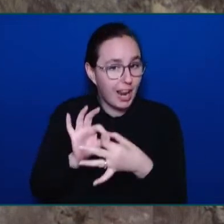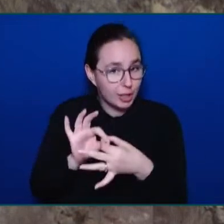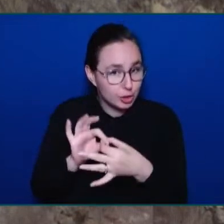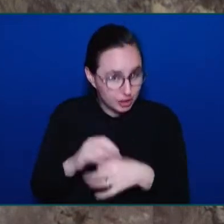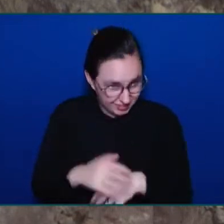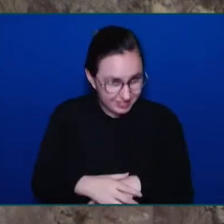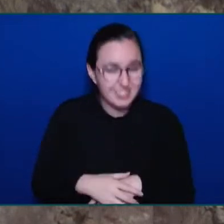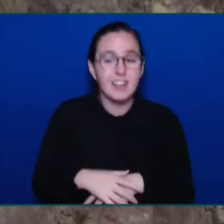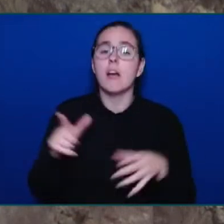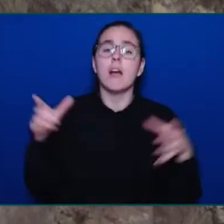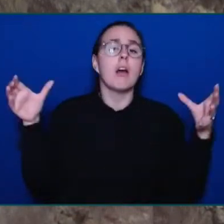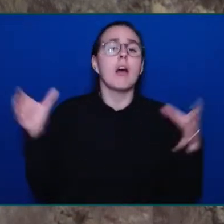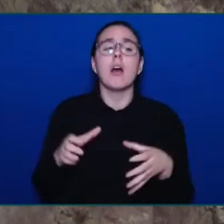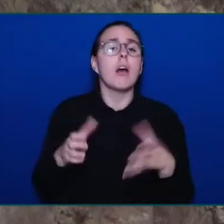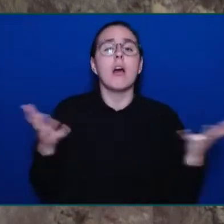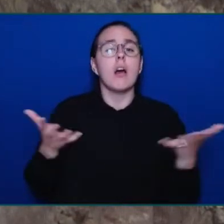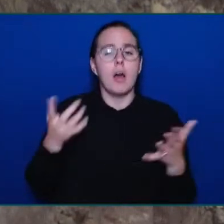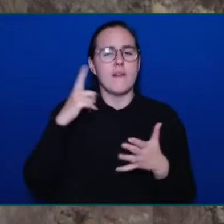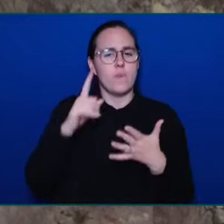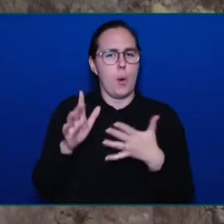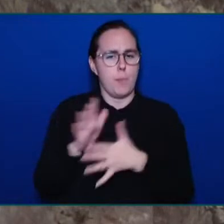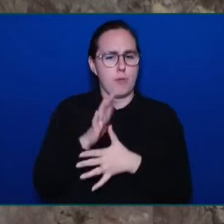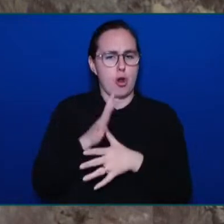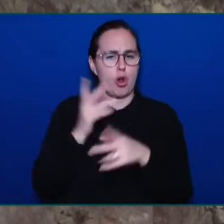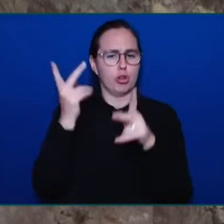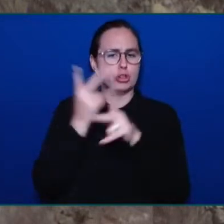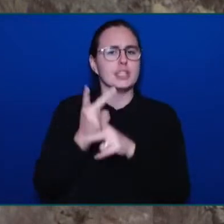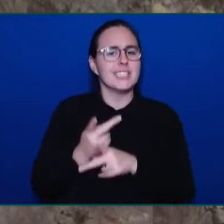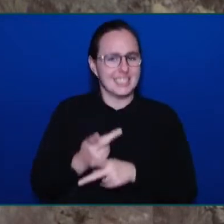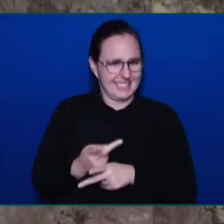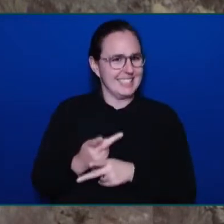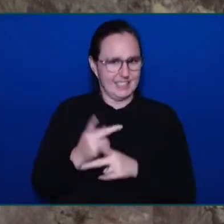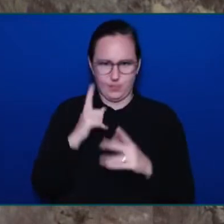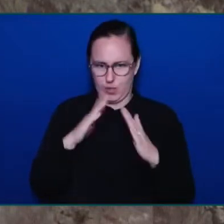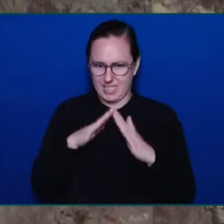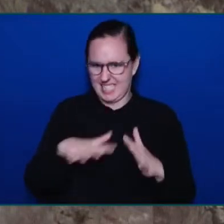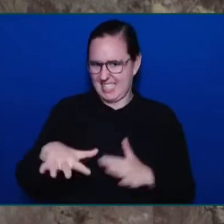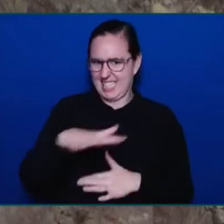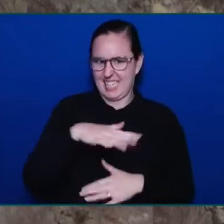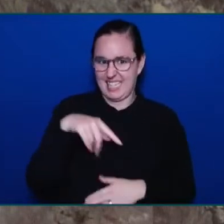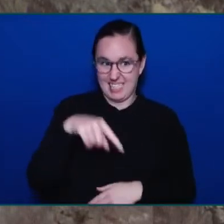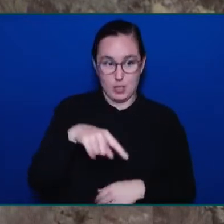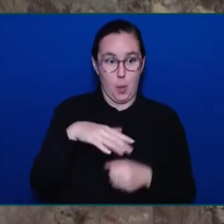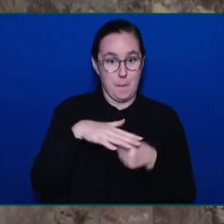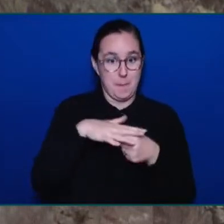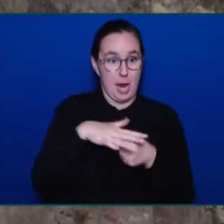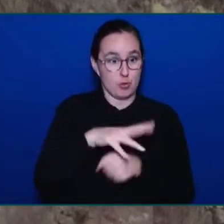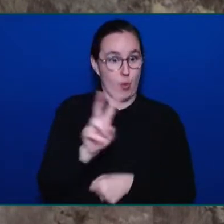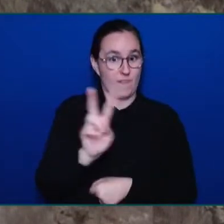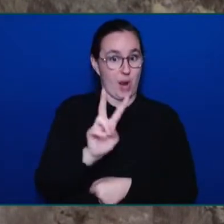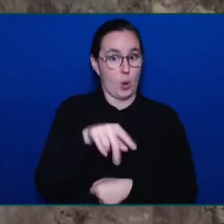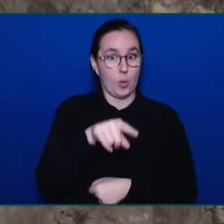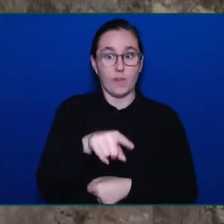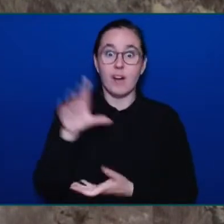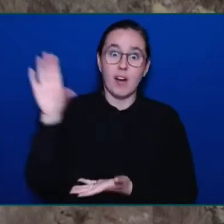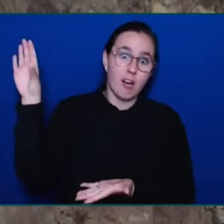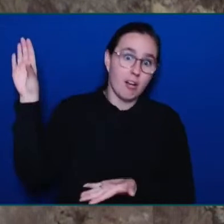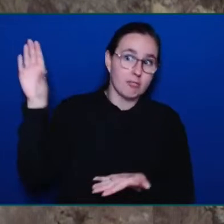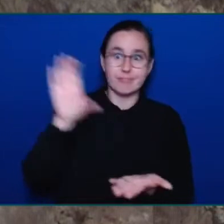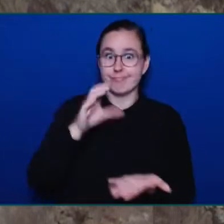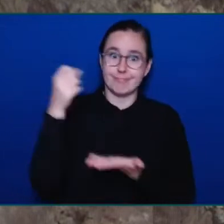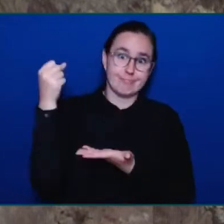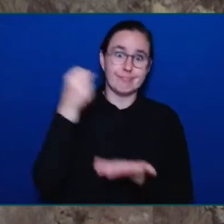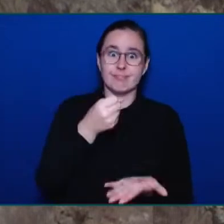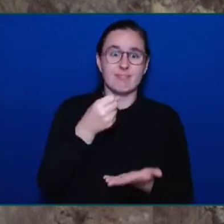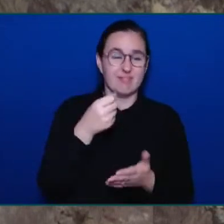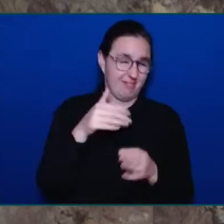Vancouver received over $50 million from the Growing Community Fund, and I just can't wait to see what projects they'll be building in the near